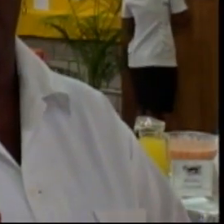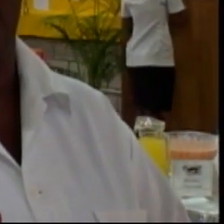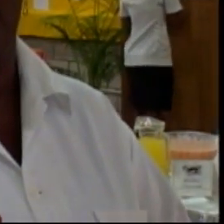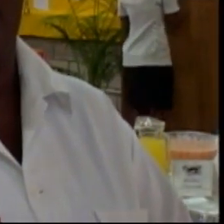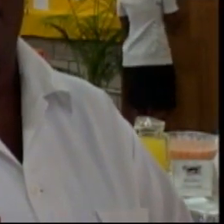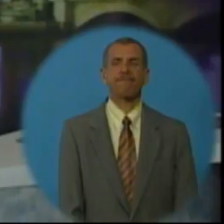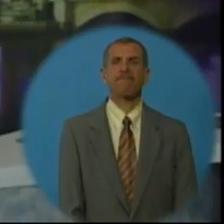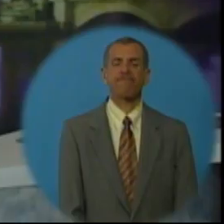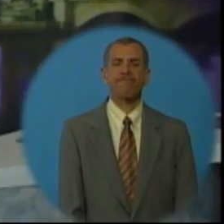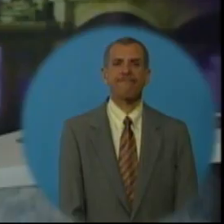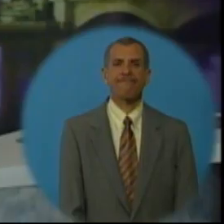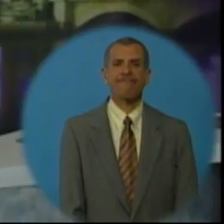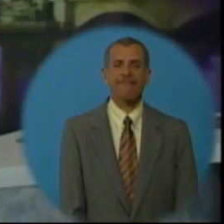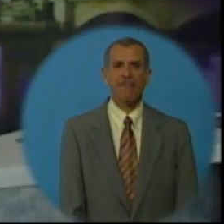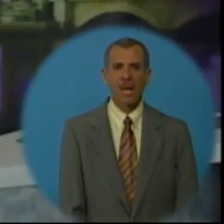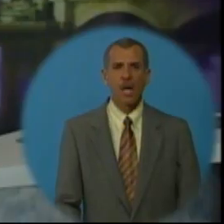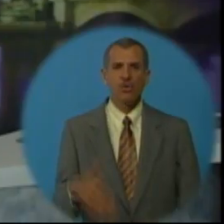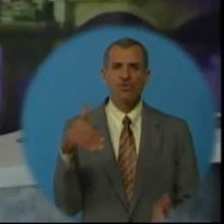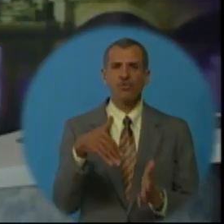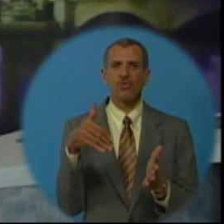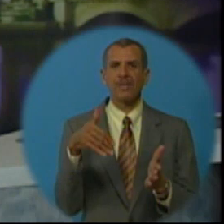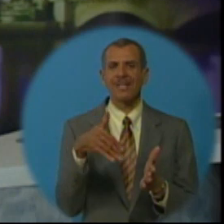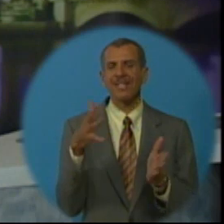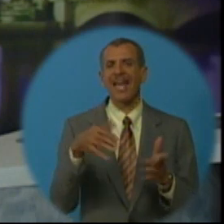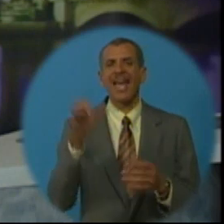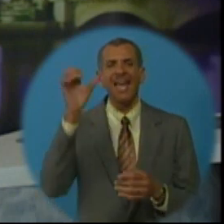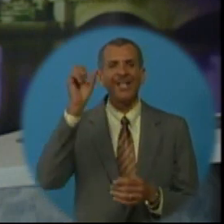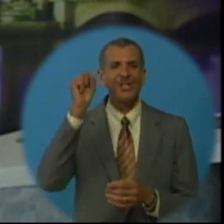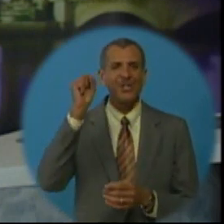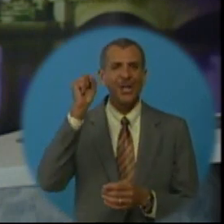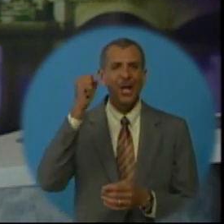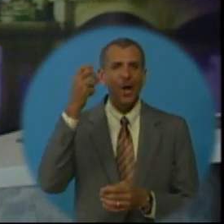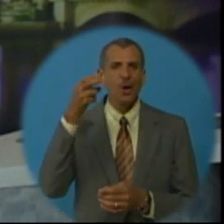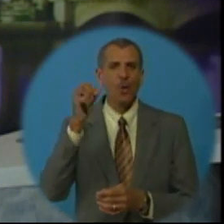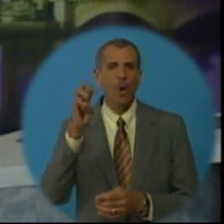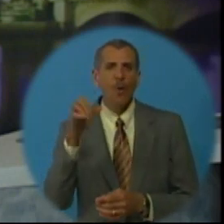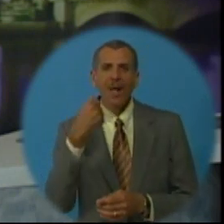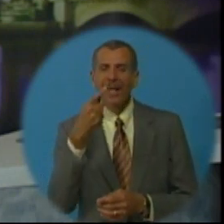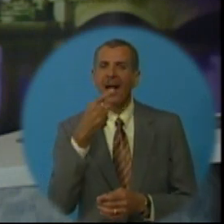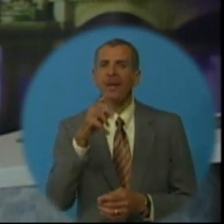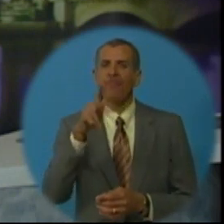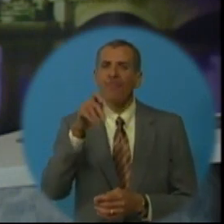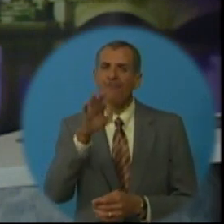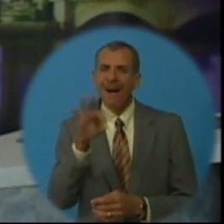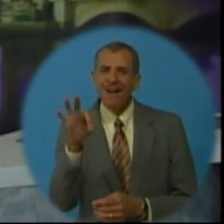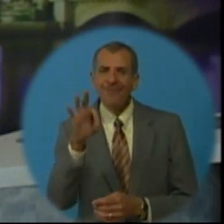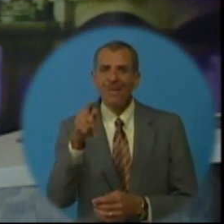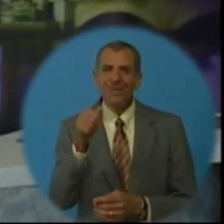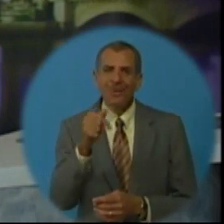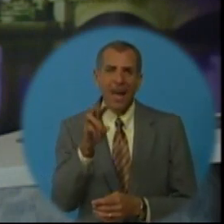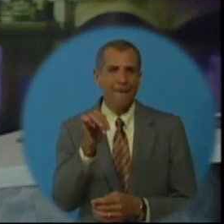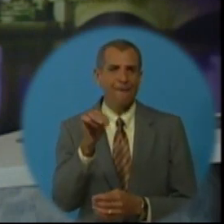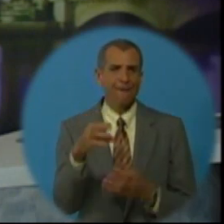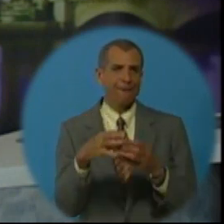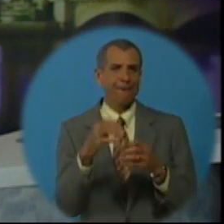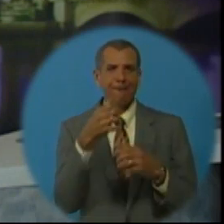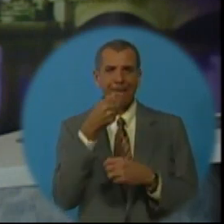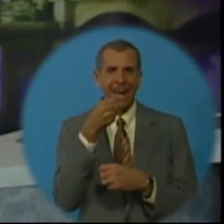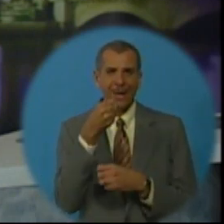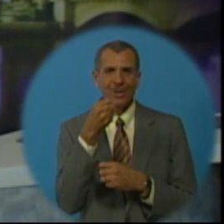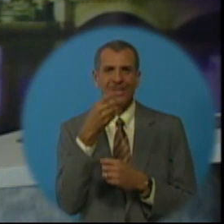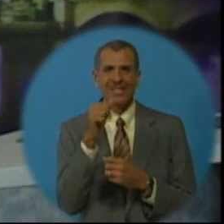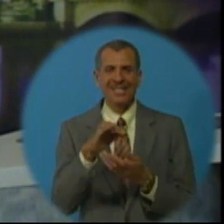the time. A student, Shanika Howell, who displayed puff pastries, mango cheesecake, and iced